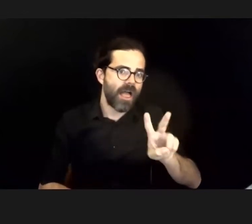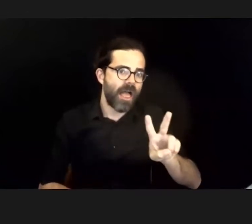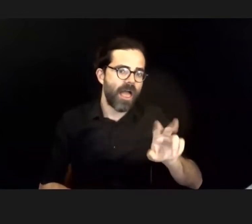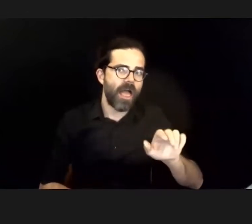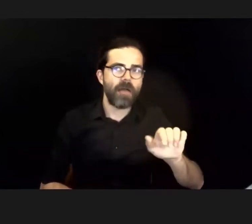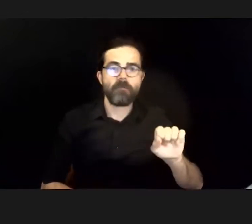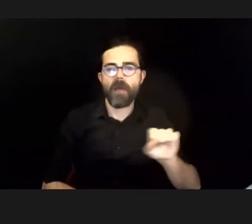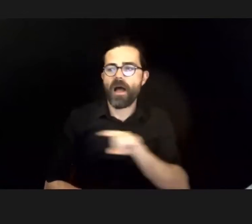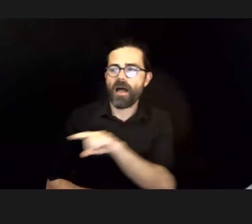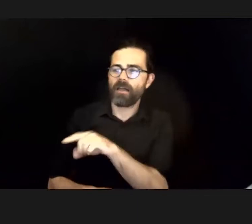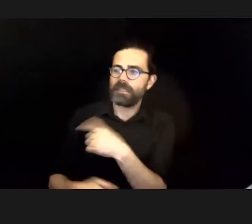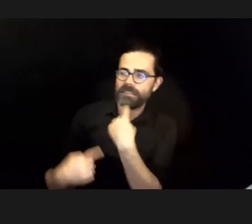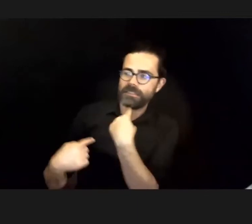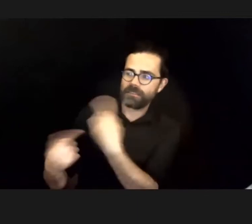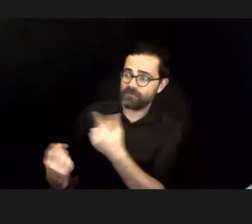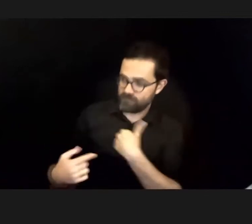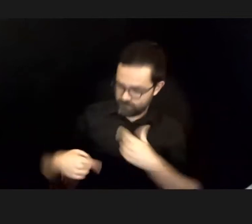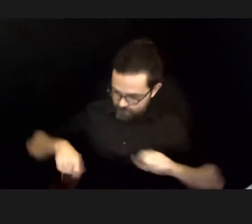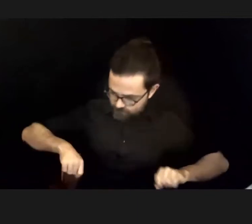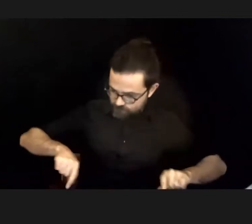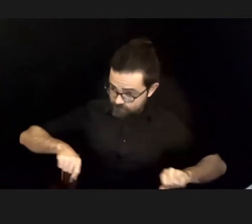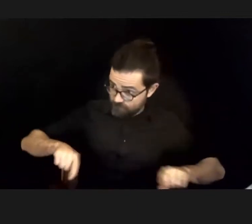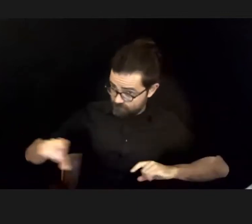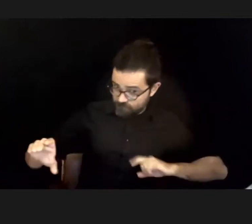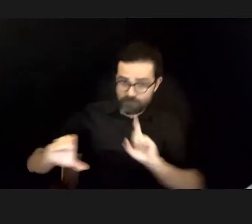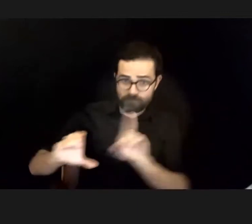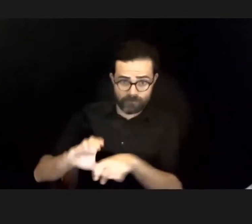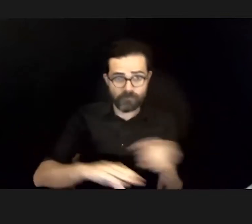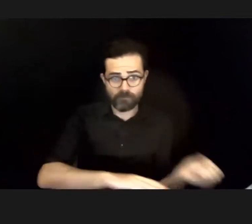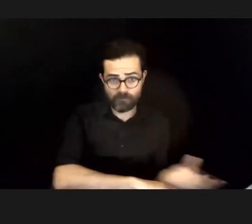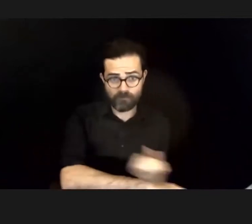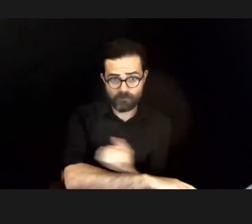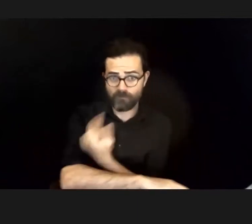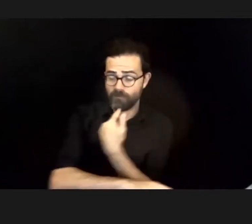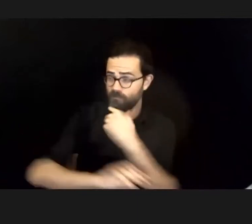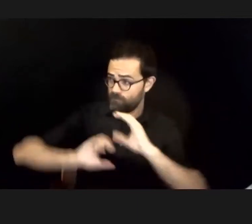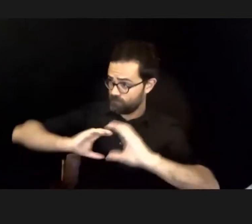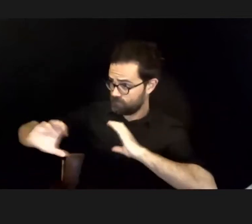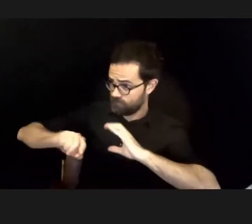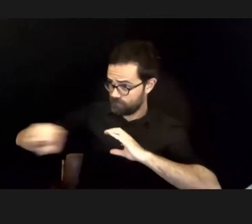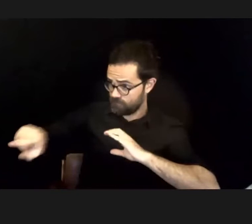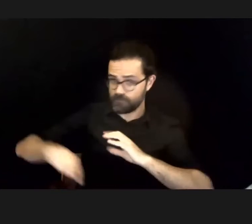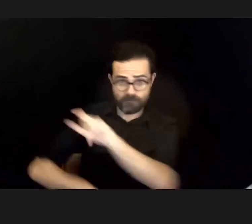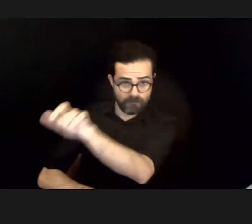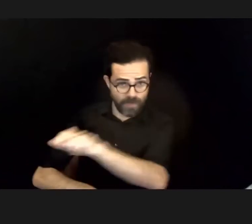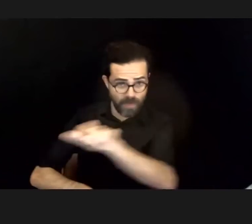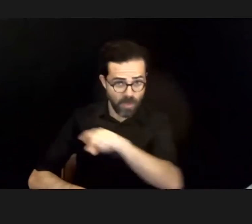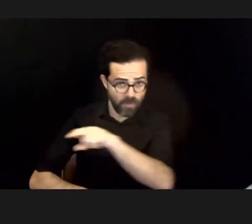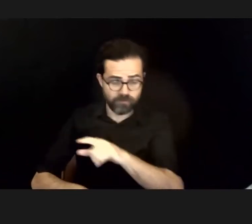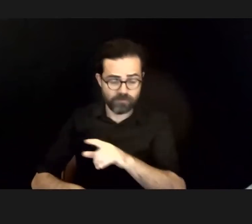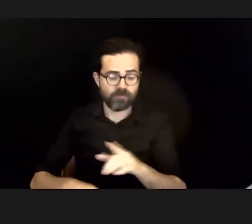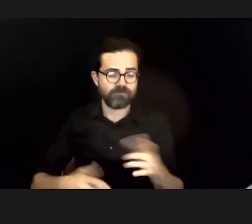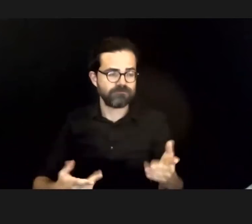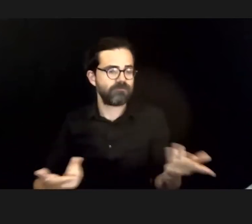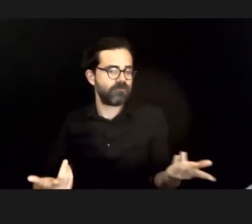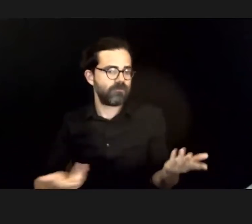will be there helping me to enter the train, and then when I'm in the mountains, to get